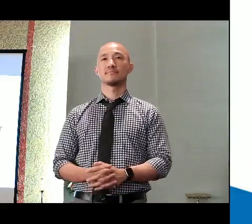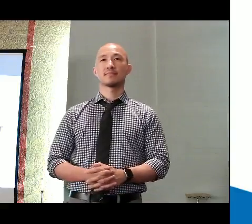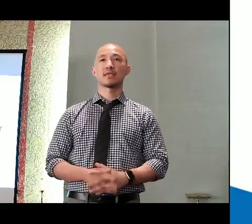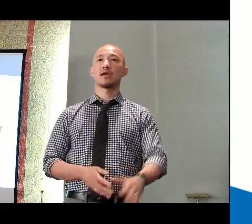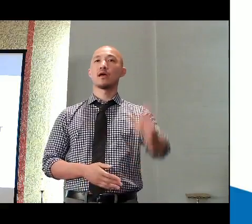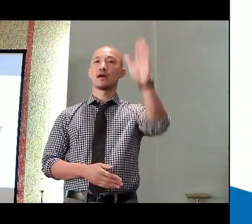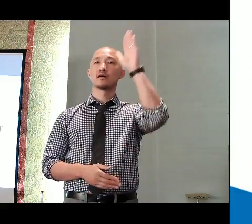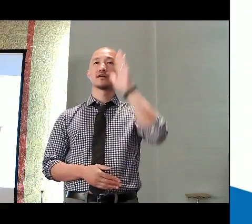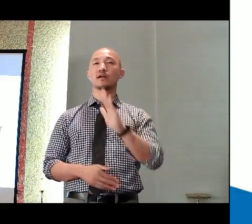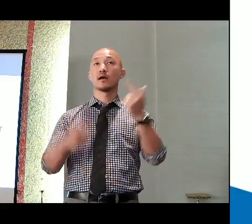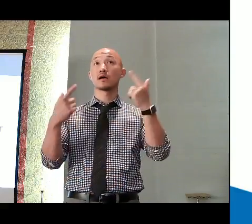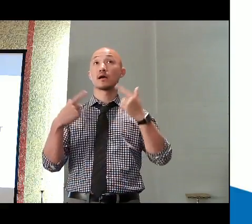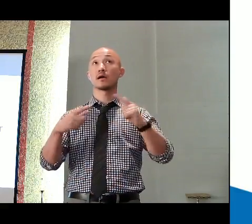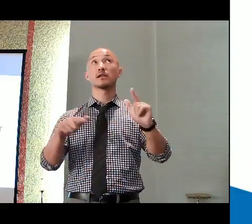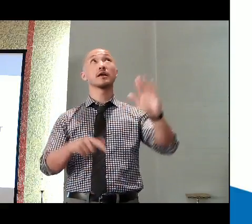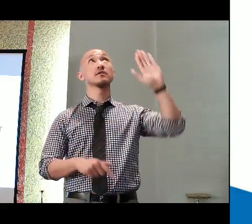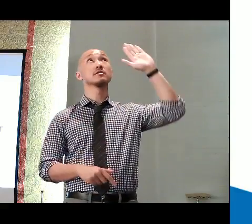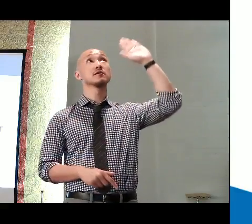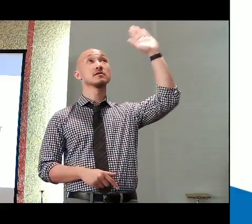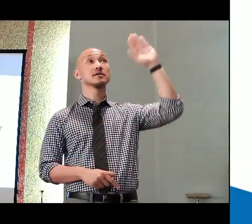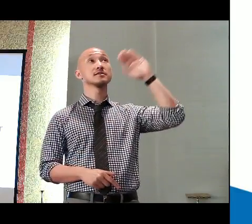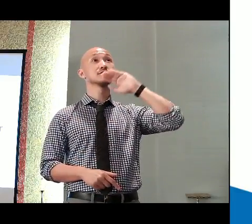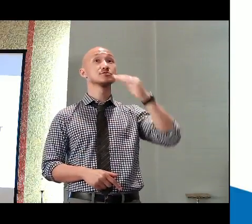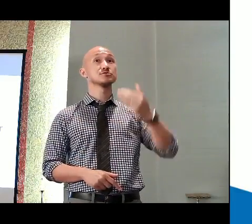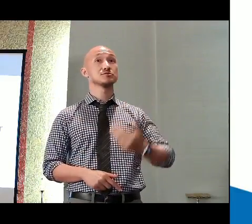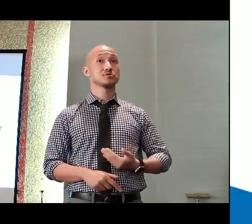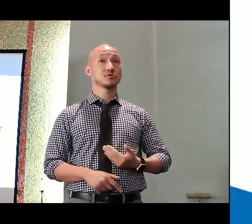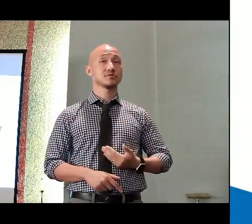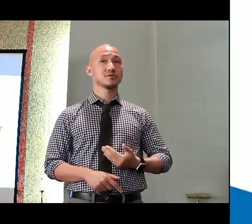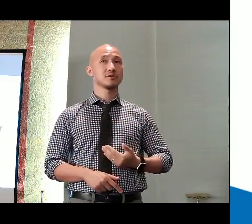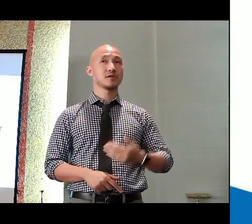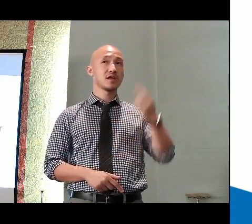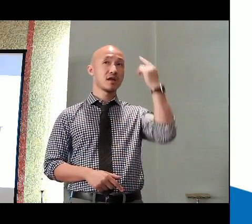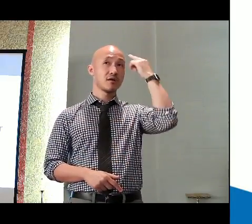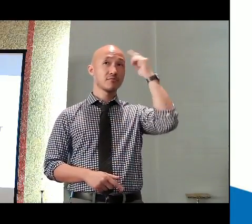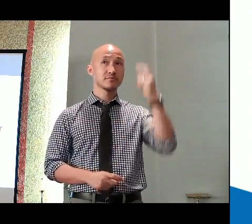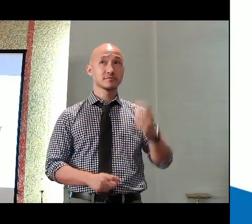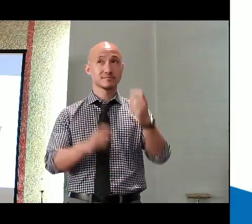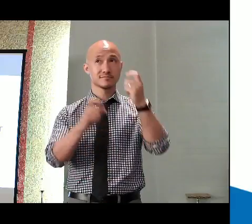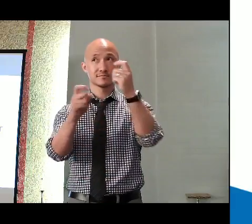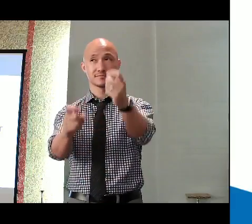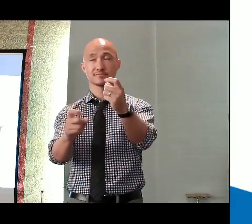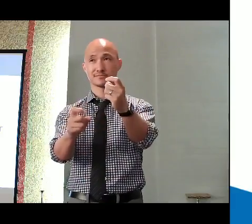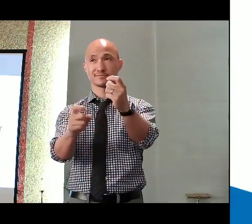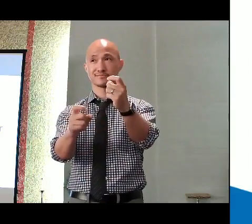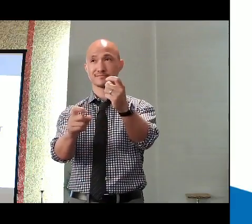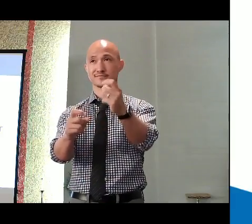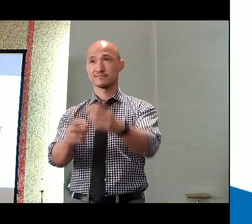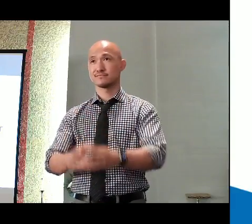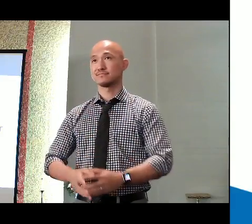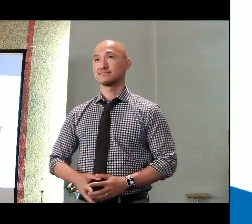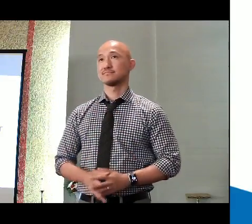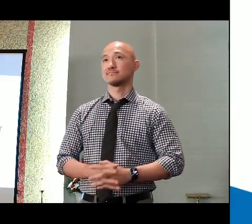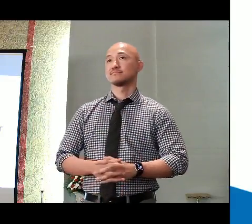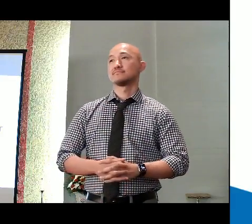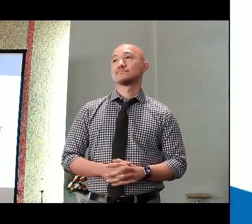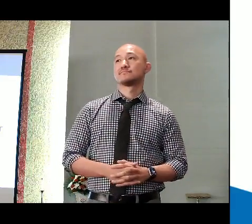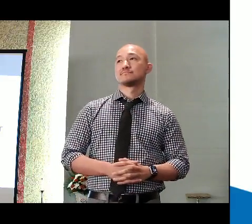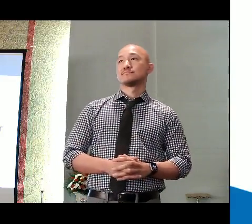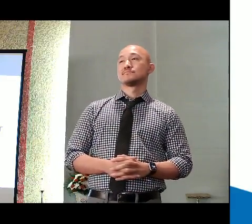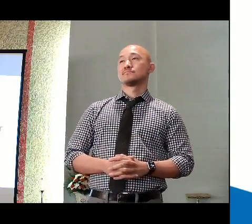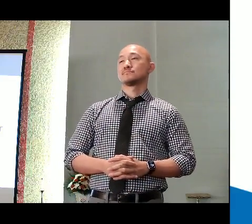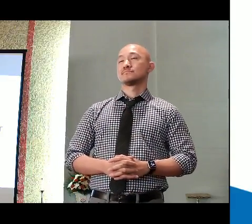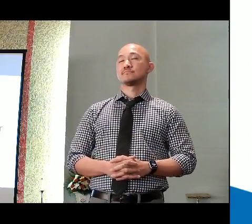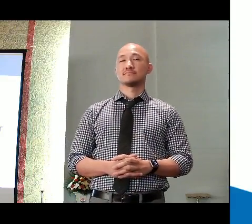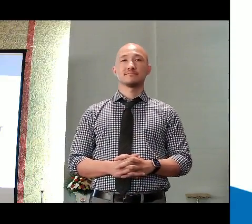put under subjection to you, because there's something, there's a trust, he's entrusting you to guide her in a